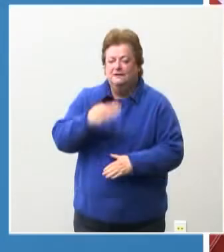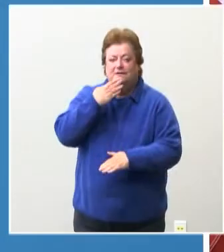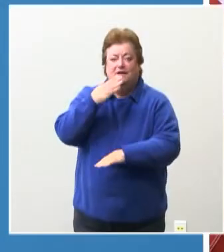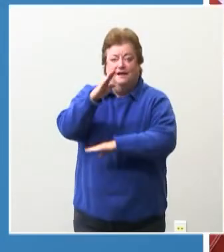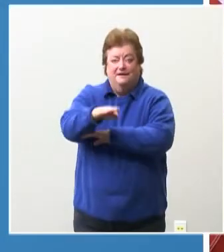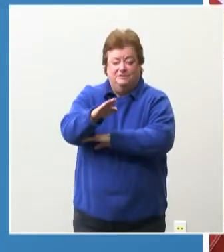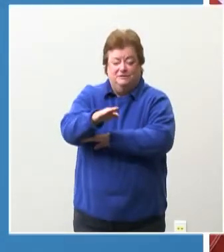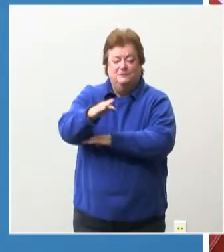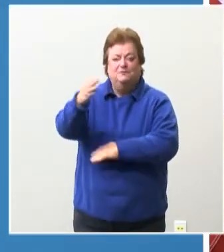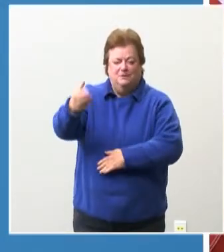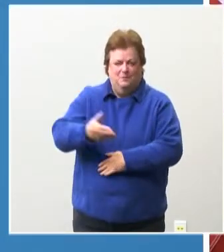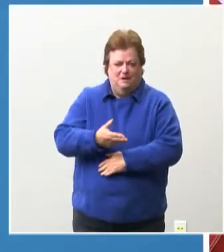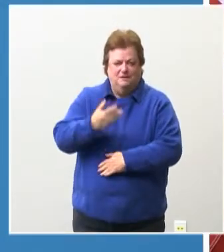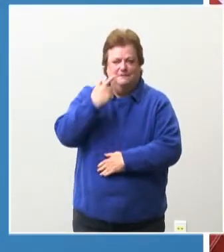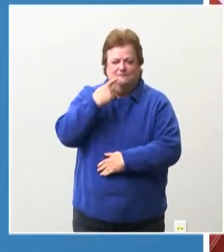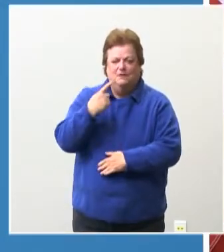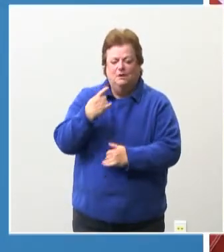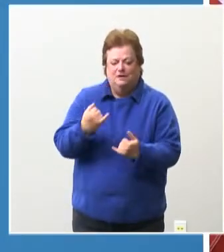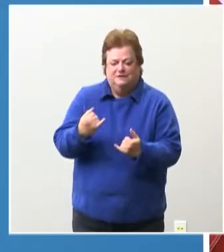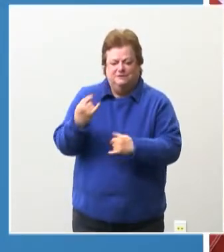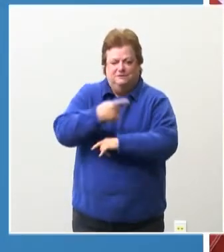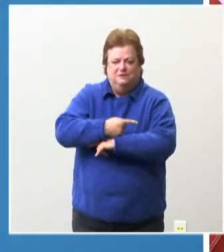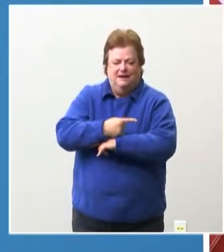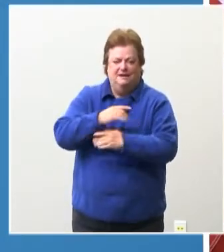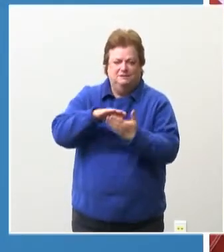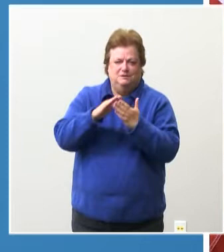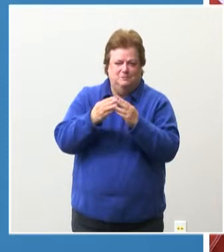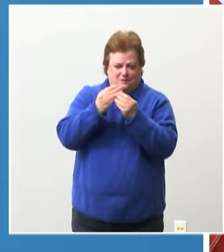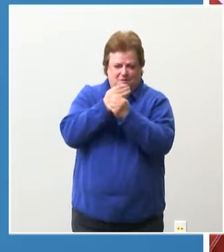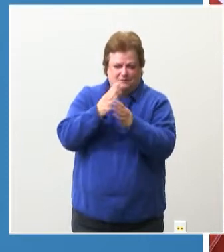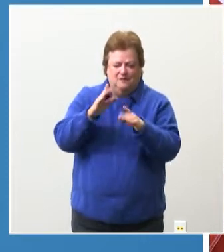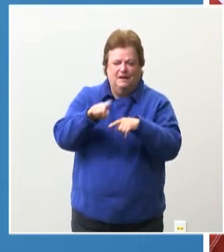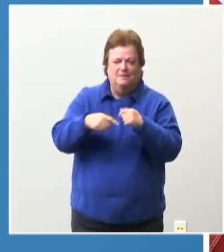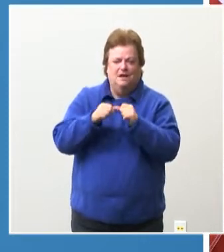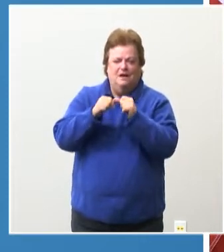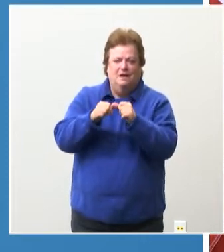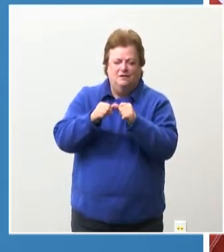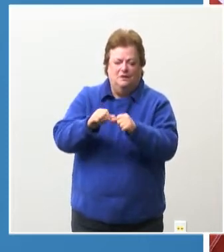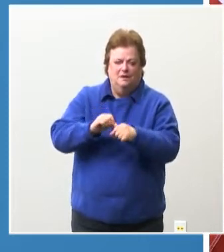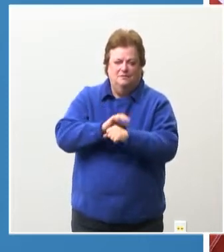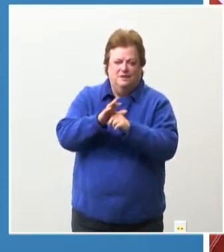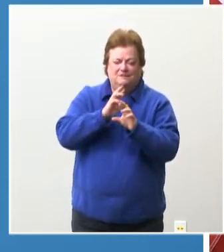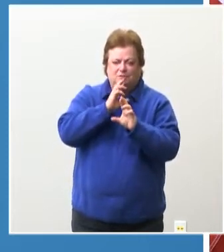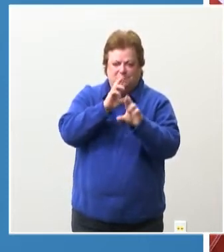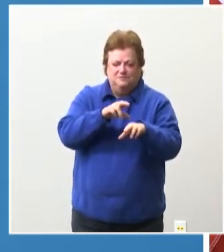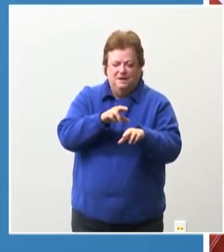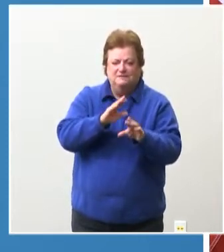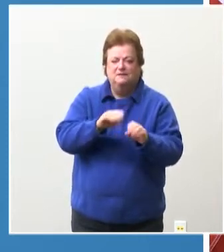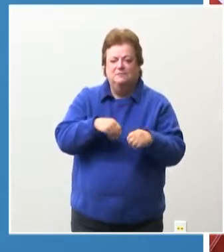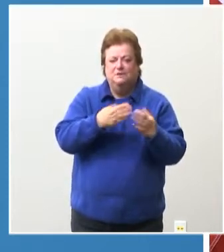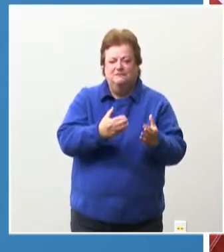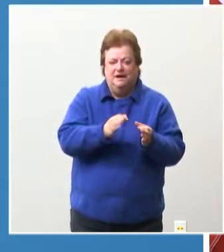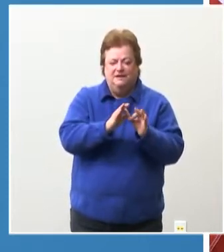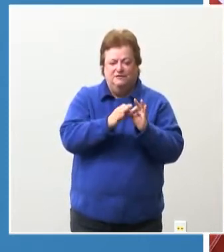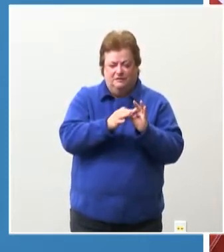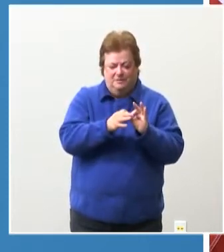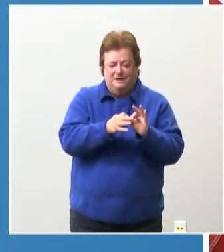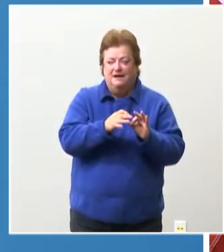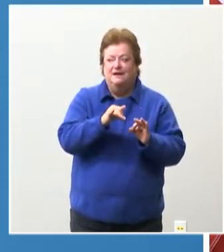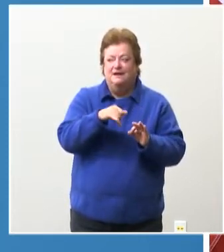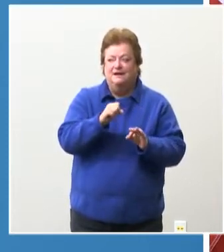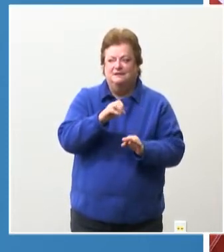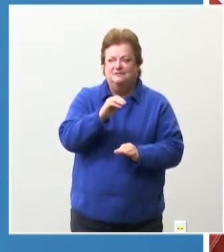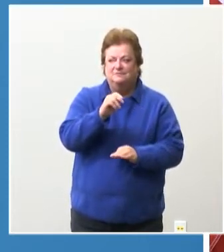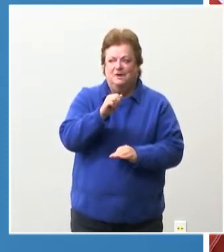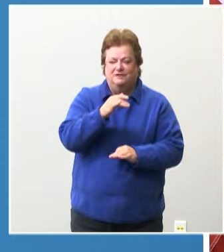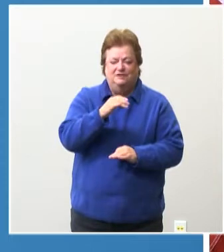Good afternoon and welcome to this community briefing on our ongoing pandemic. Providing interpretation